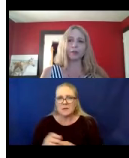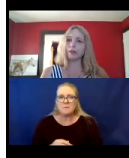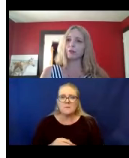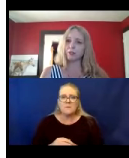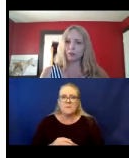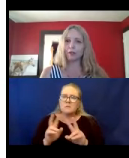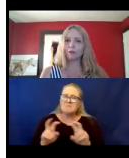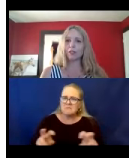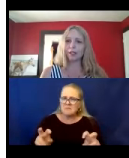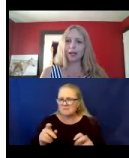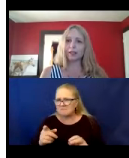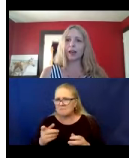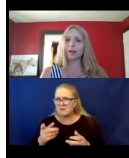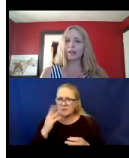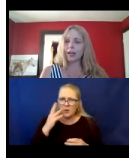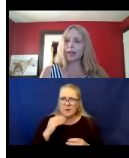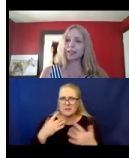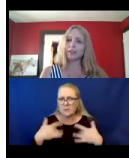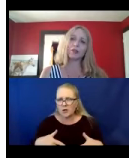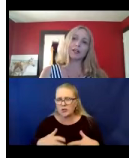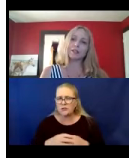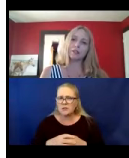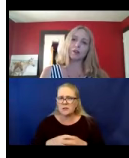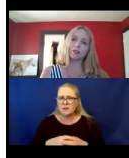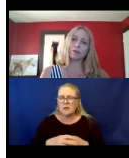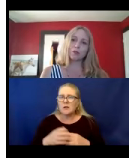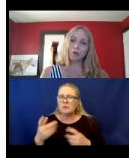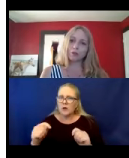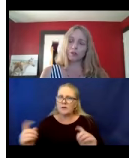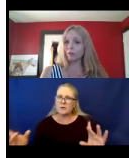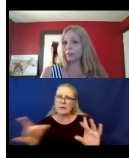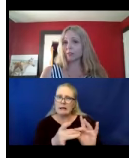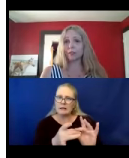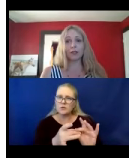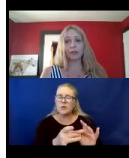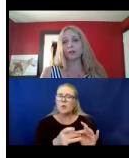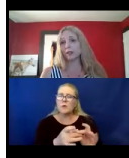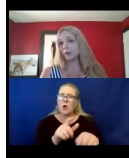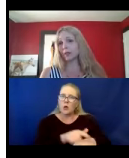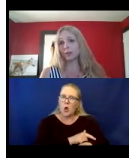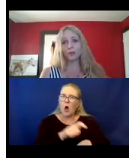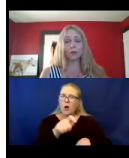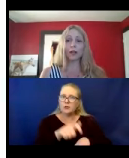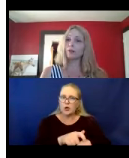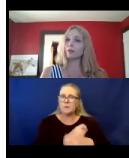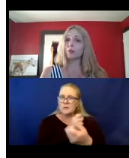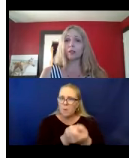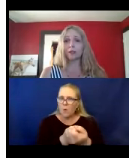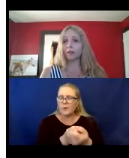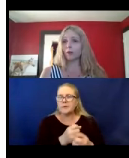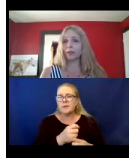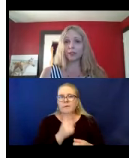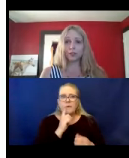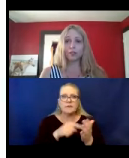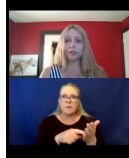of what other things in your life are looking like that, and getting you connected to long-term supports and services, if that's a therapist or other